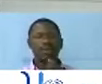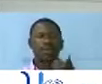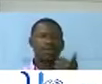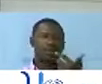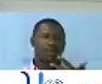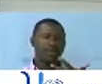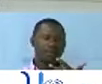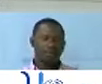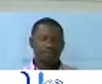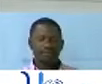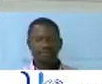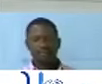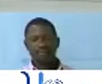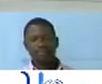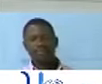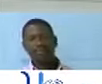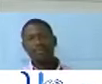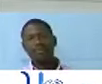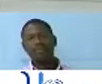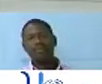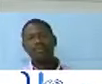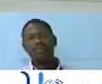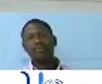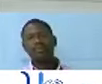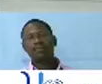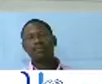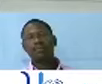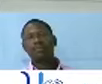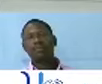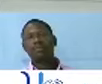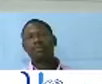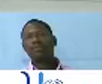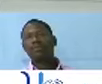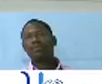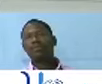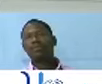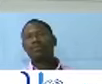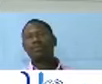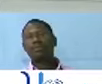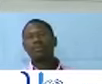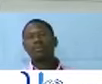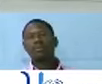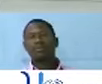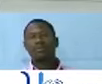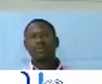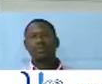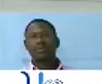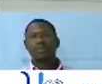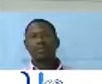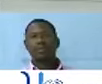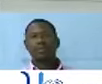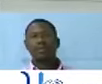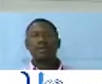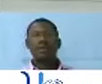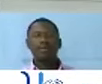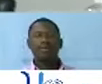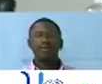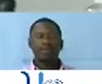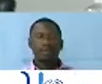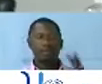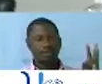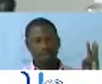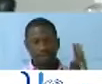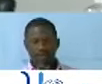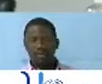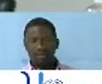4.38 ñent tom ñet juroom ñet aforesaid report. In essence, the delegation concluded that there